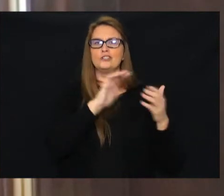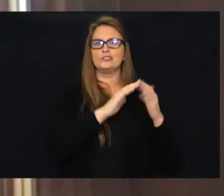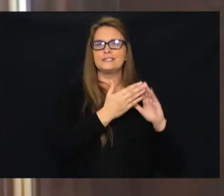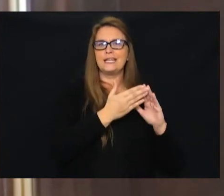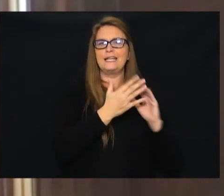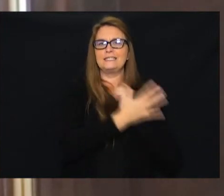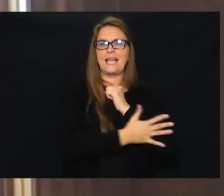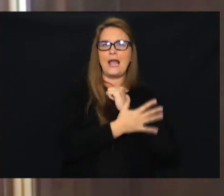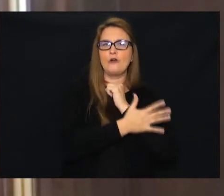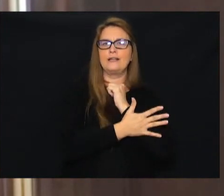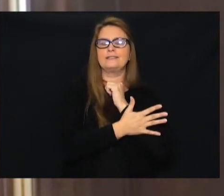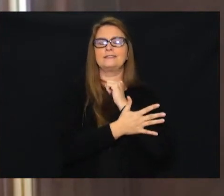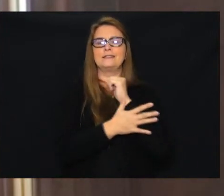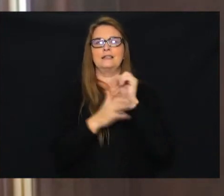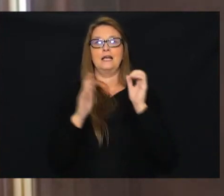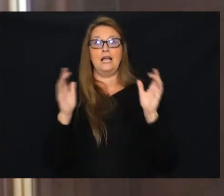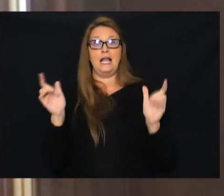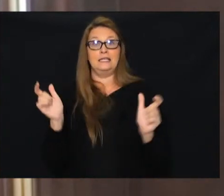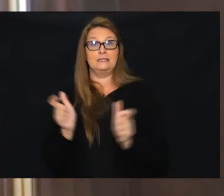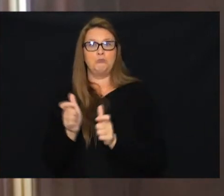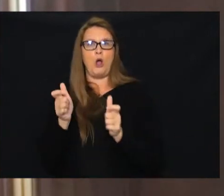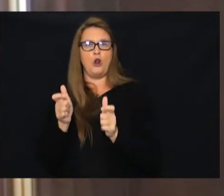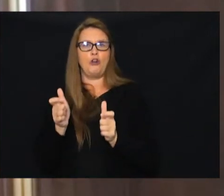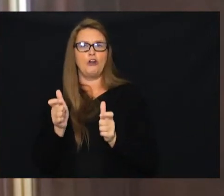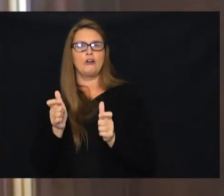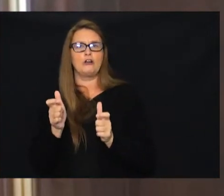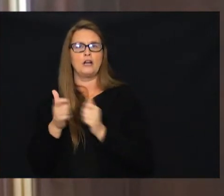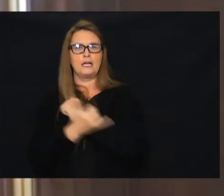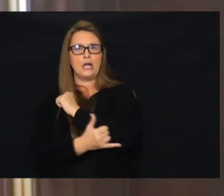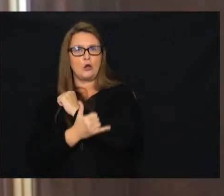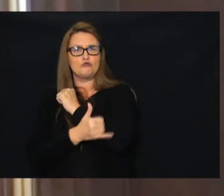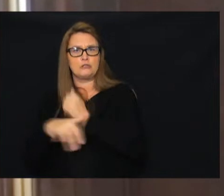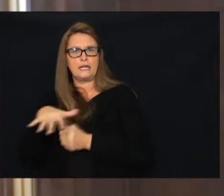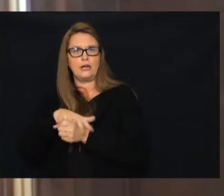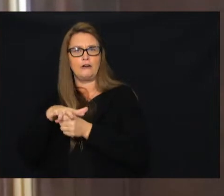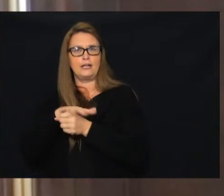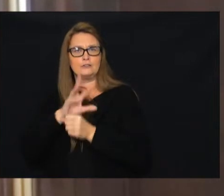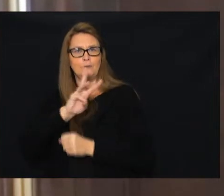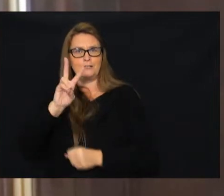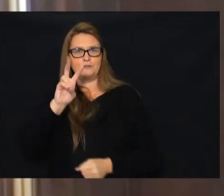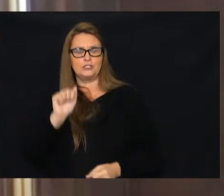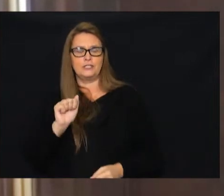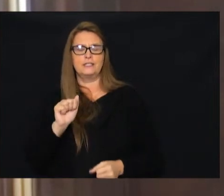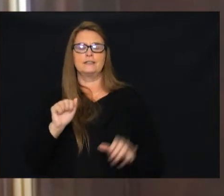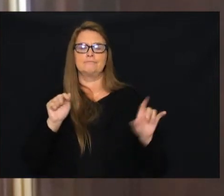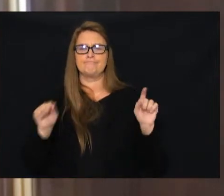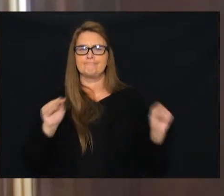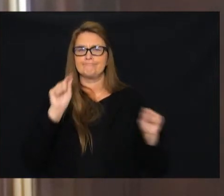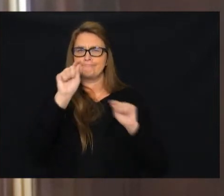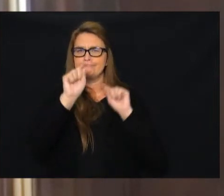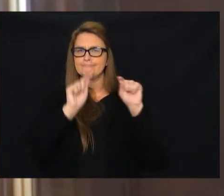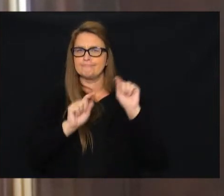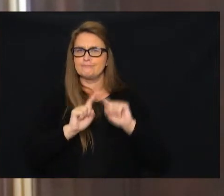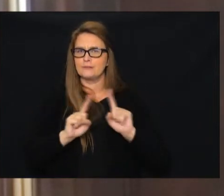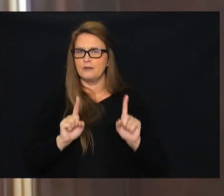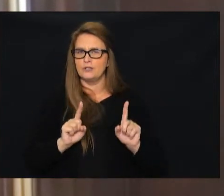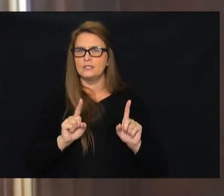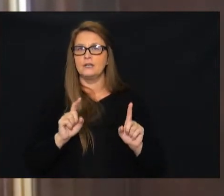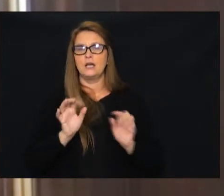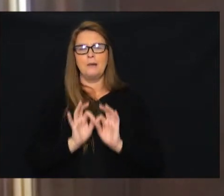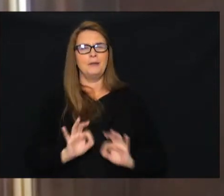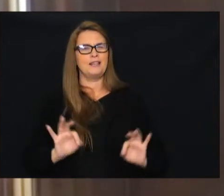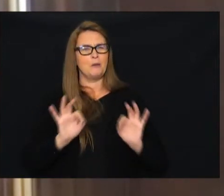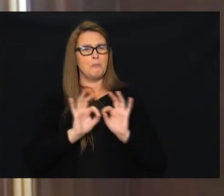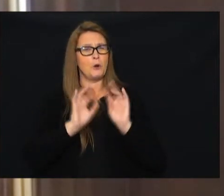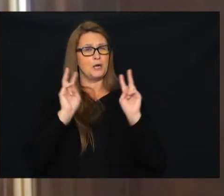and also smaller, more rural parts of West Virginia. And I think that the important issue may not be